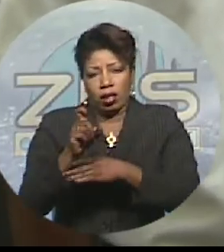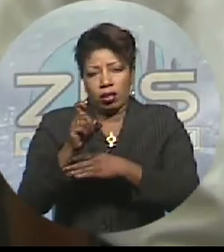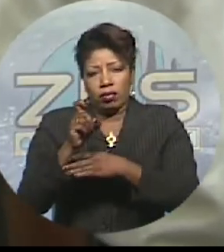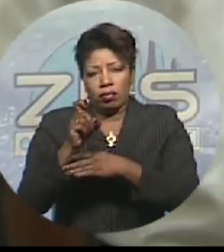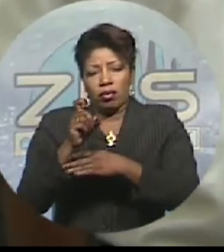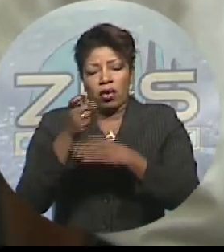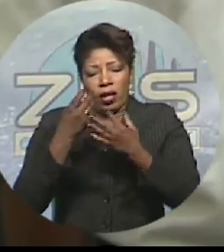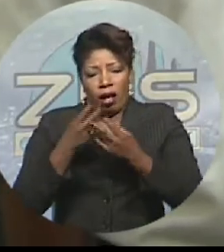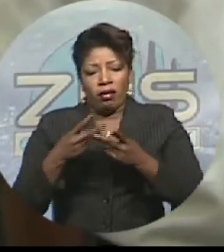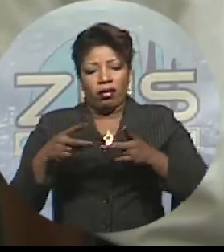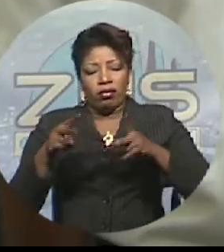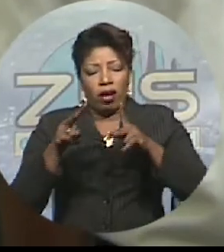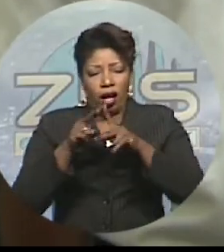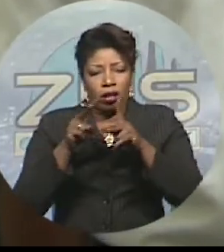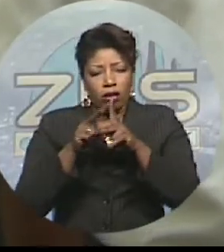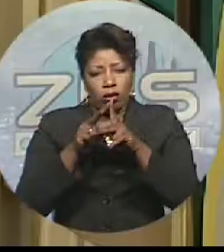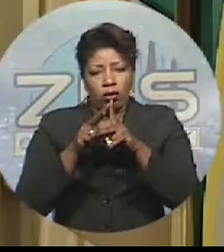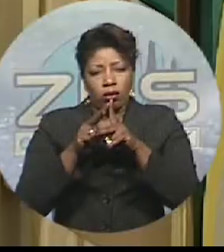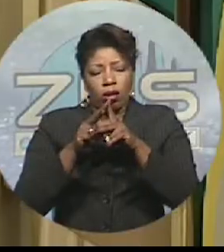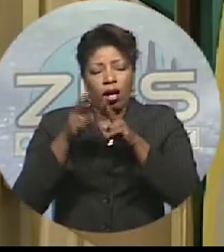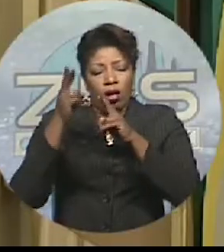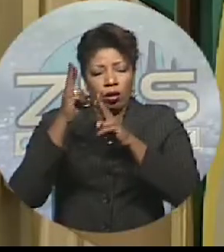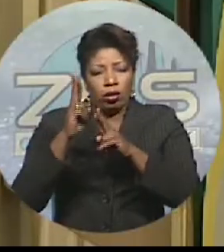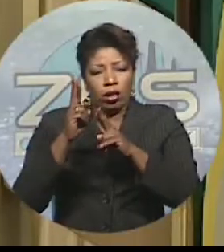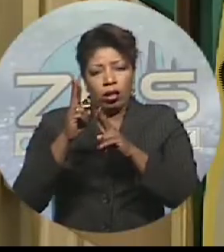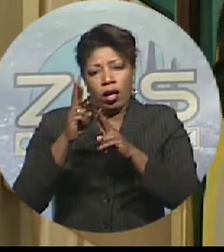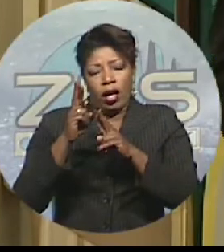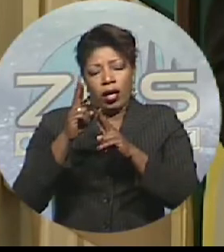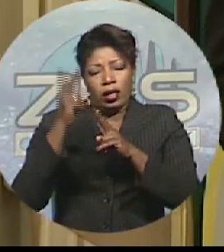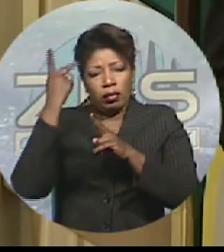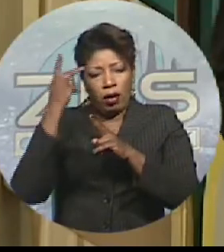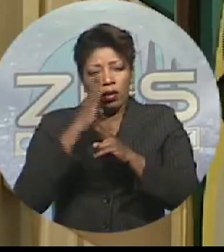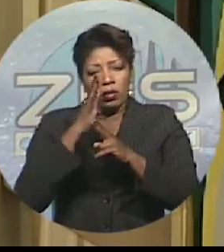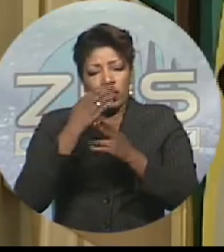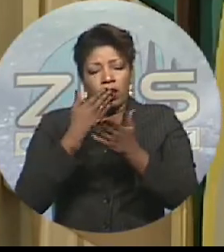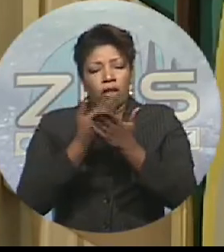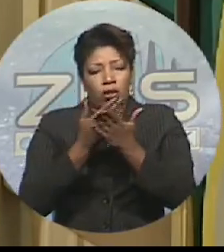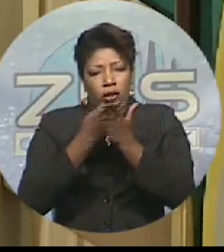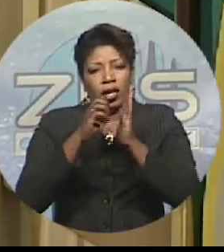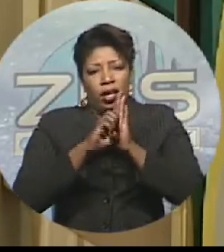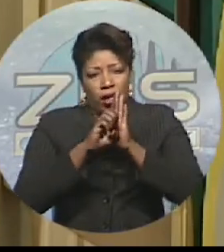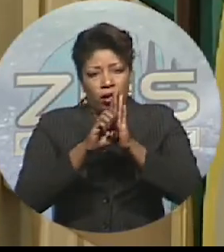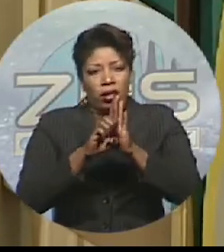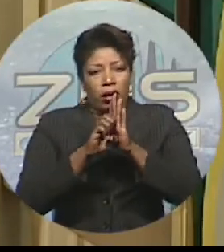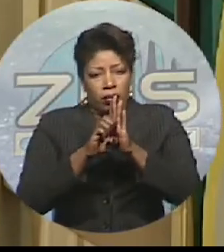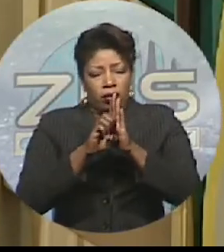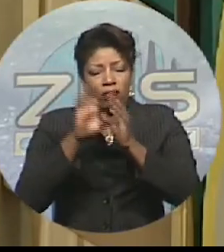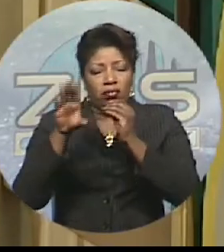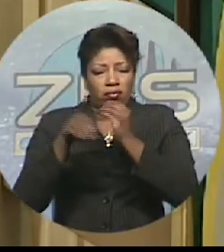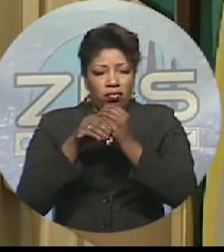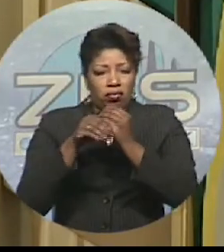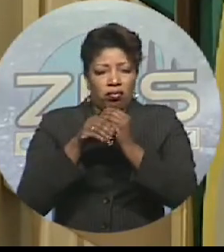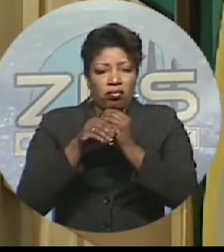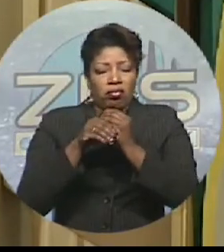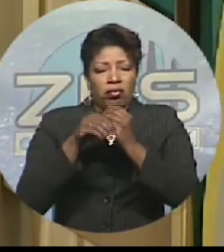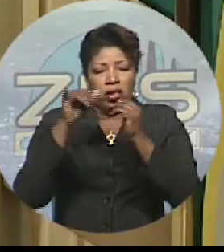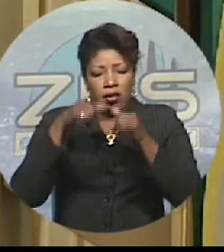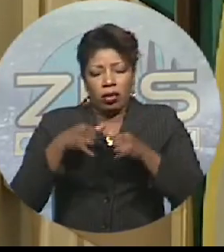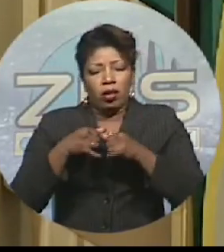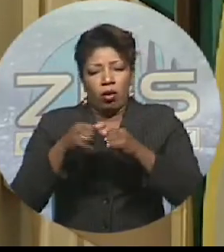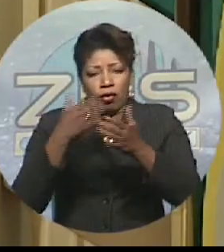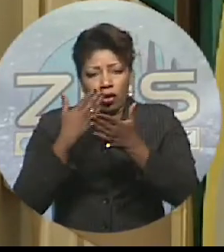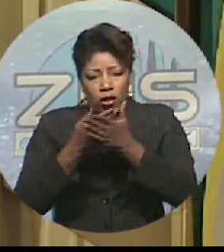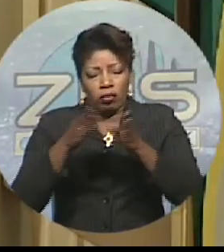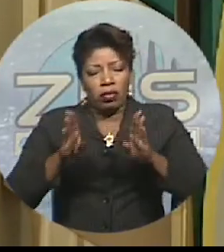and values are upheld and more parents mentoring children other than their own. Additionally, he says there needs to be reward for good